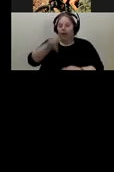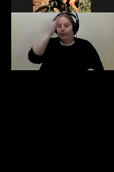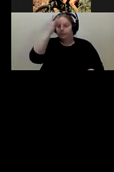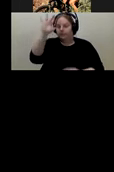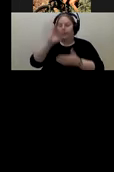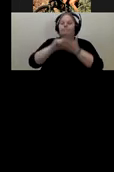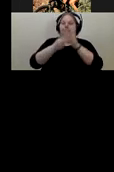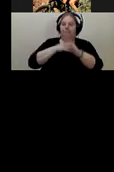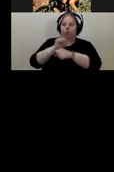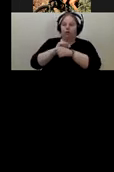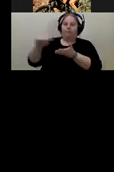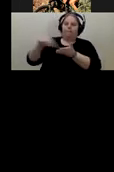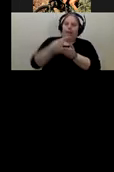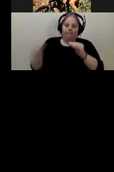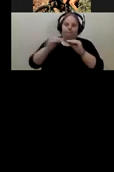more. But